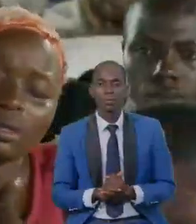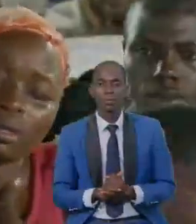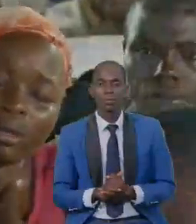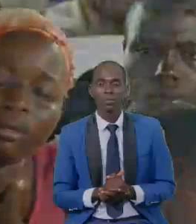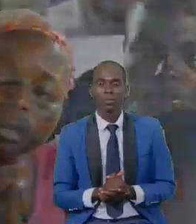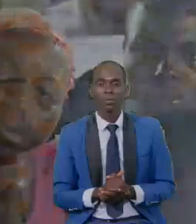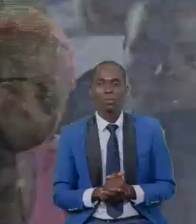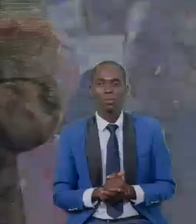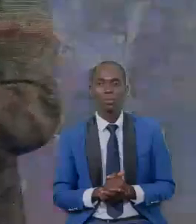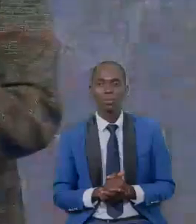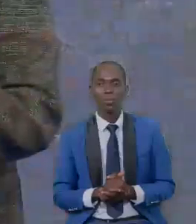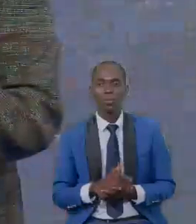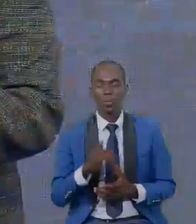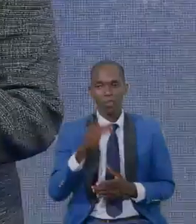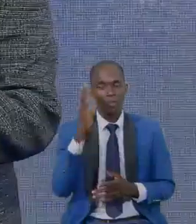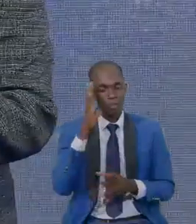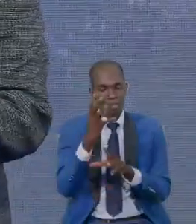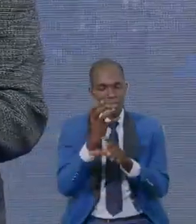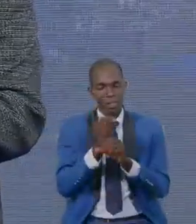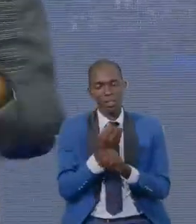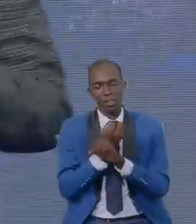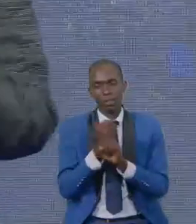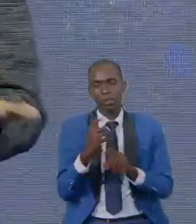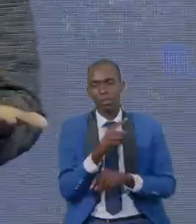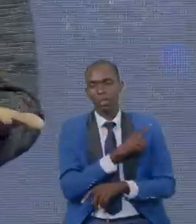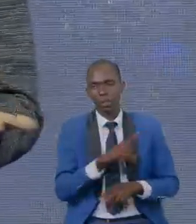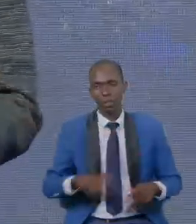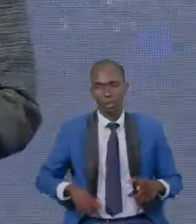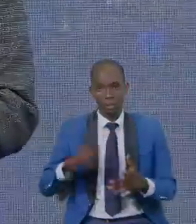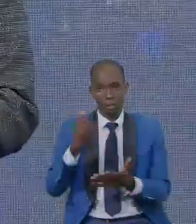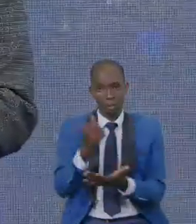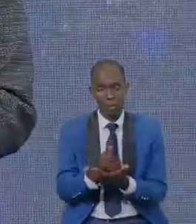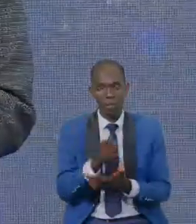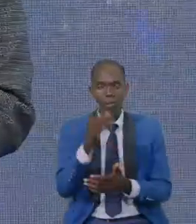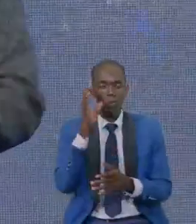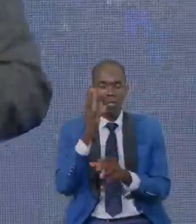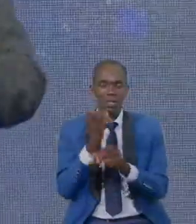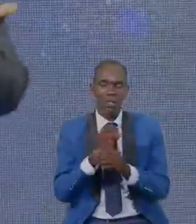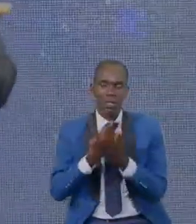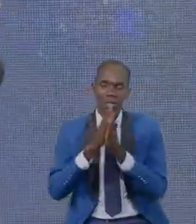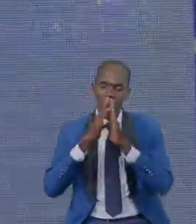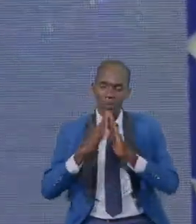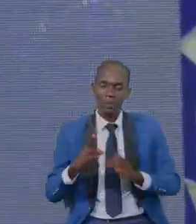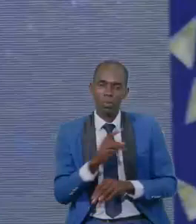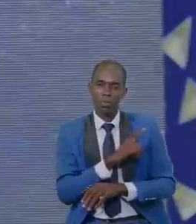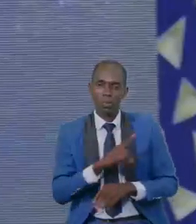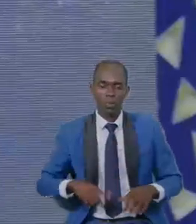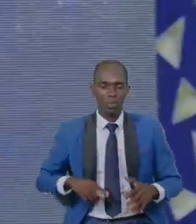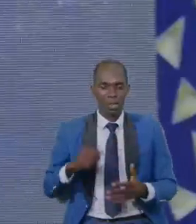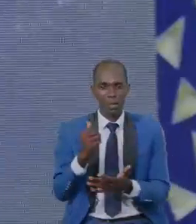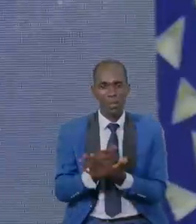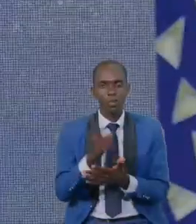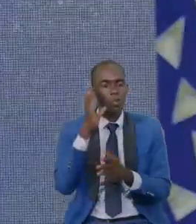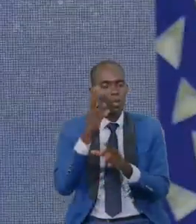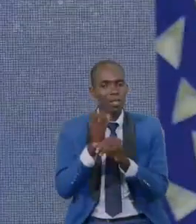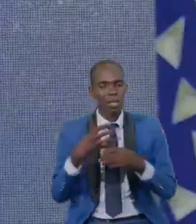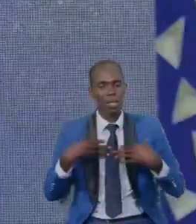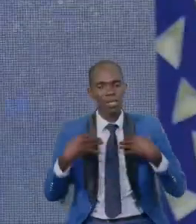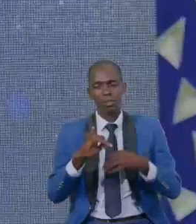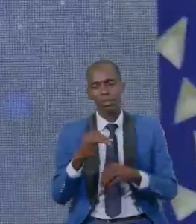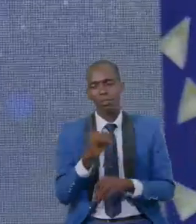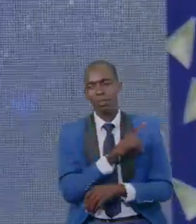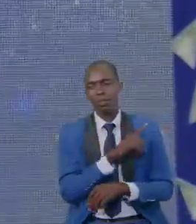You get the salvation of the Lord. You get the peace of the Lord. You get the healing of the